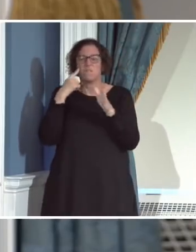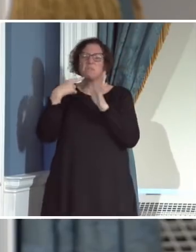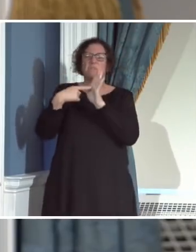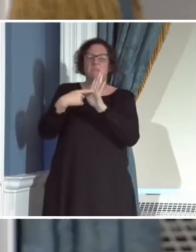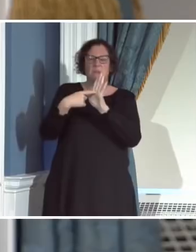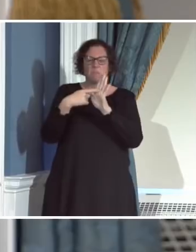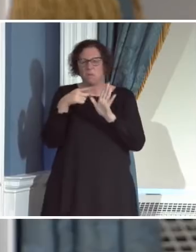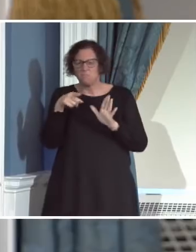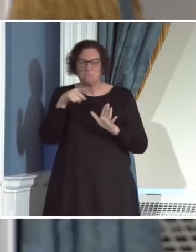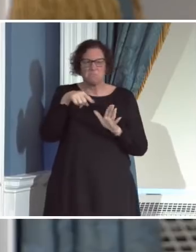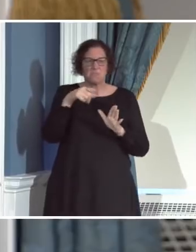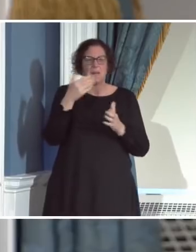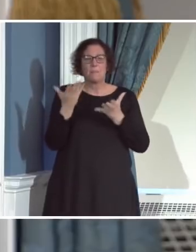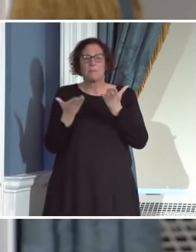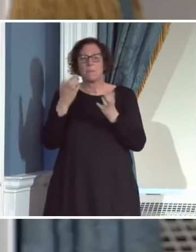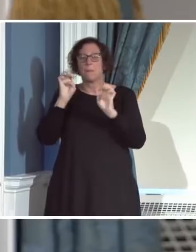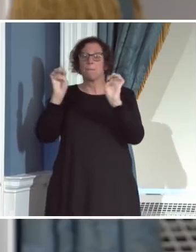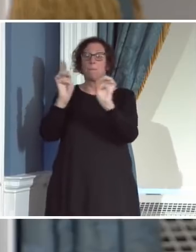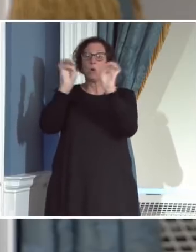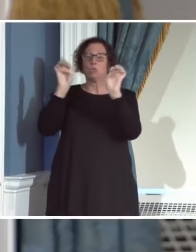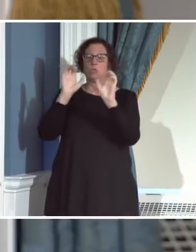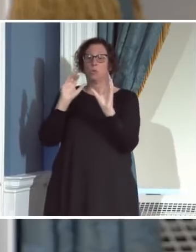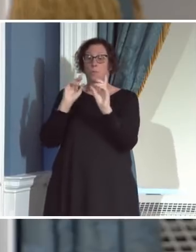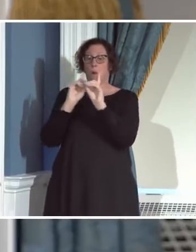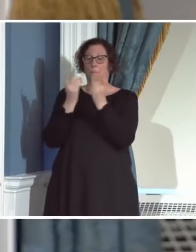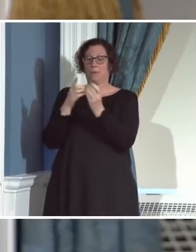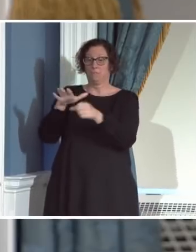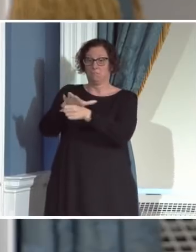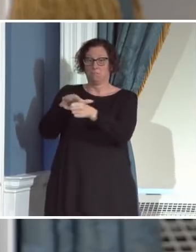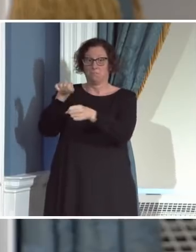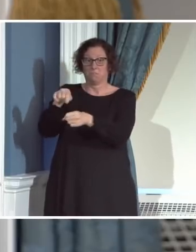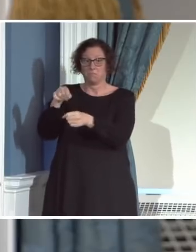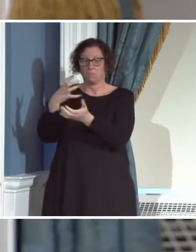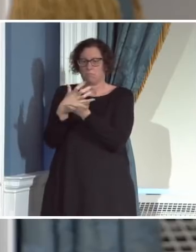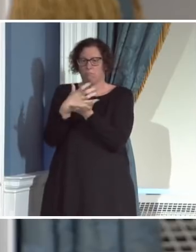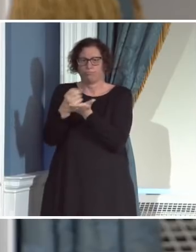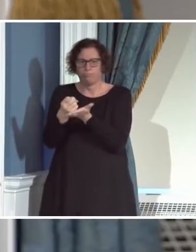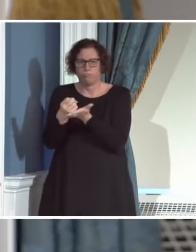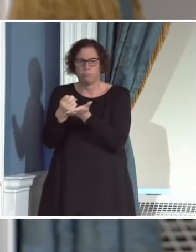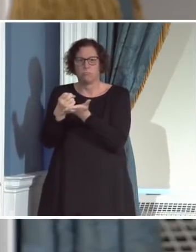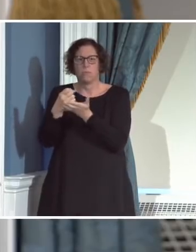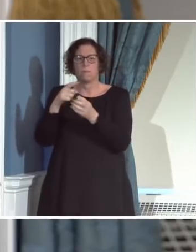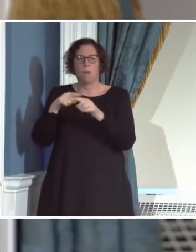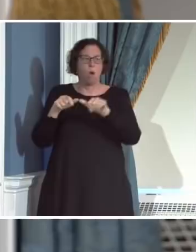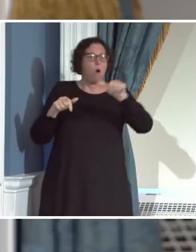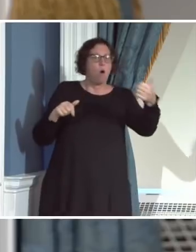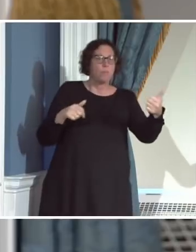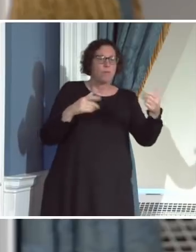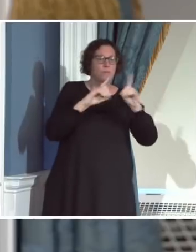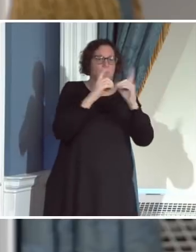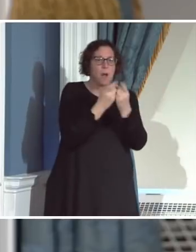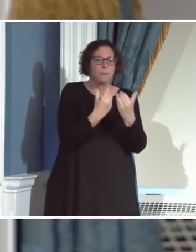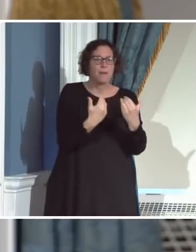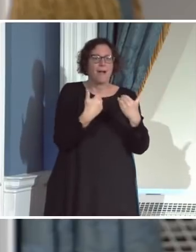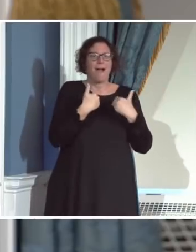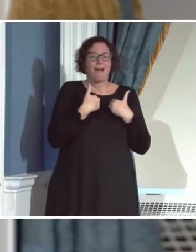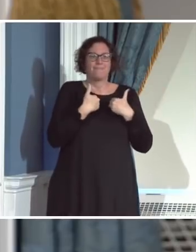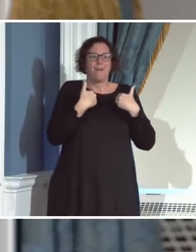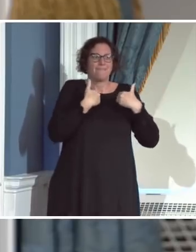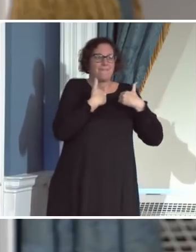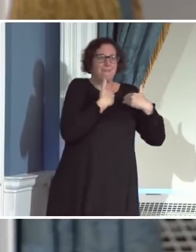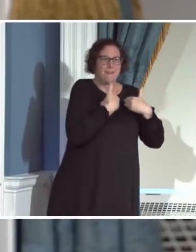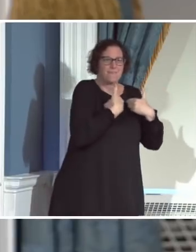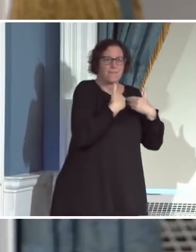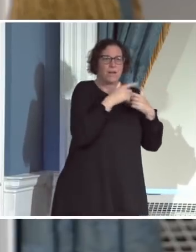many ventilators each hospital has, and I'm sure that they will have enough to get through the night, and I